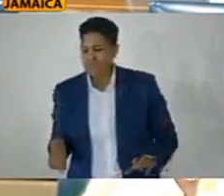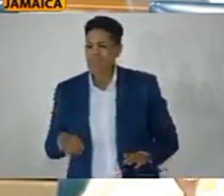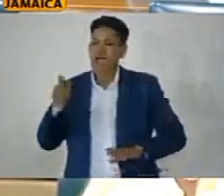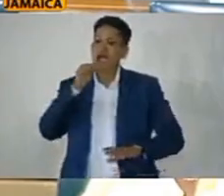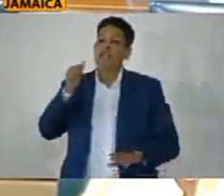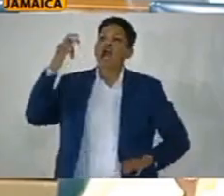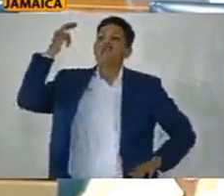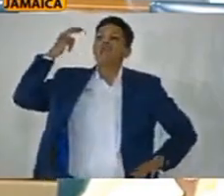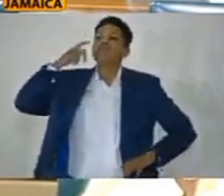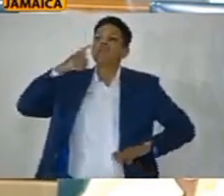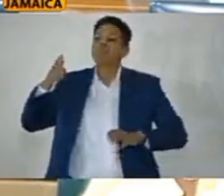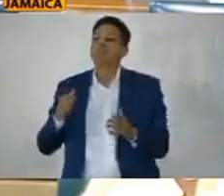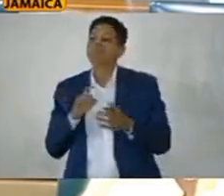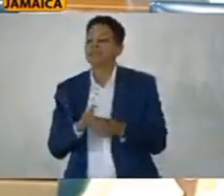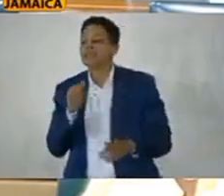approach, right?